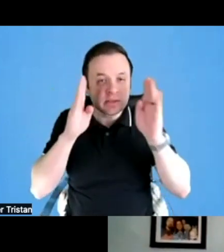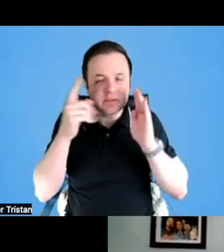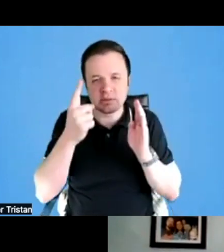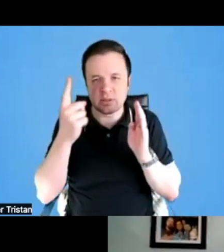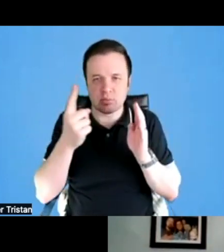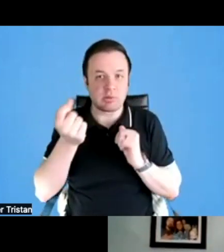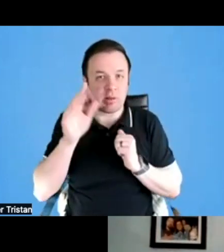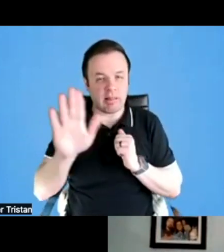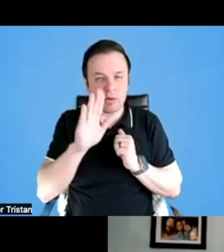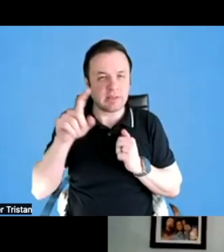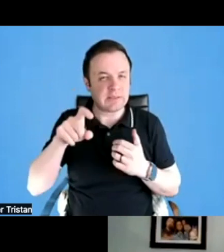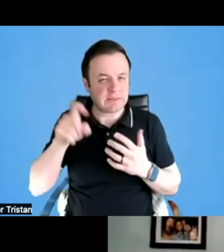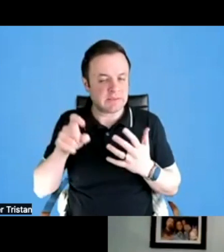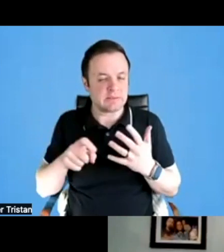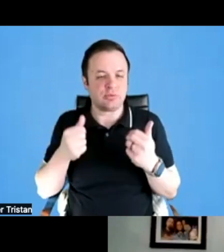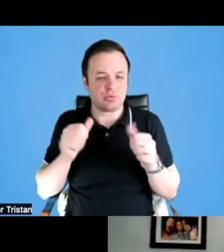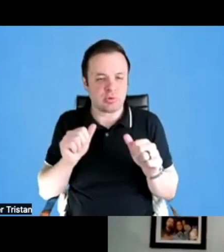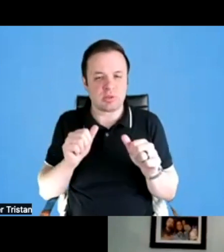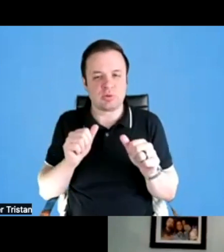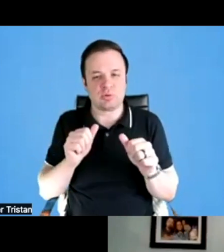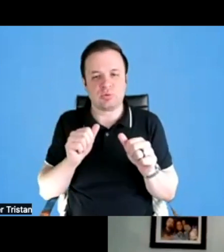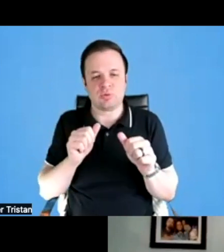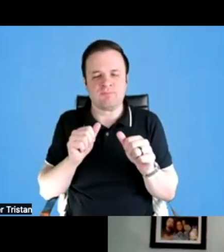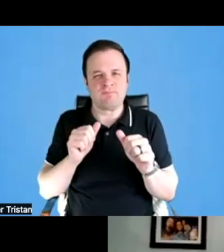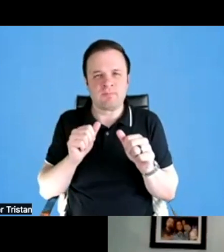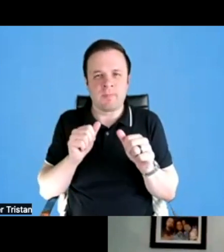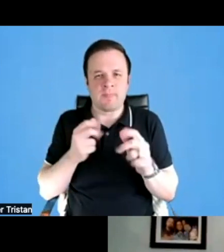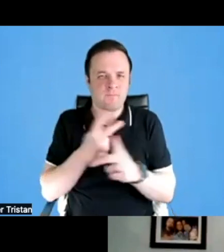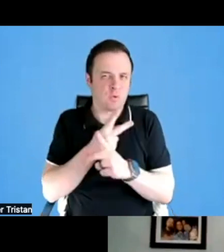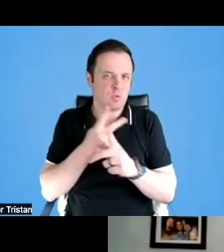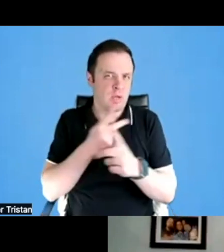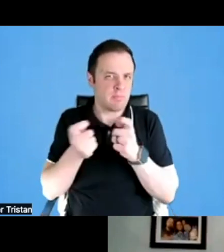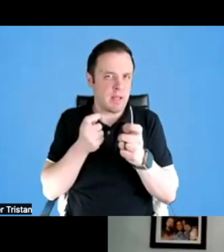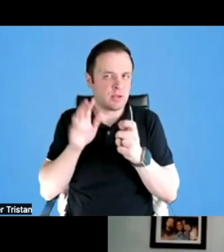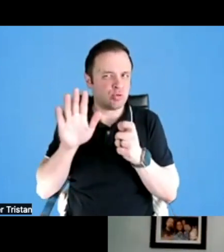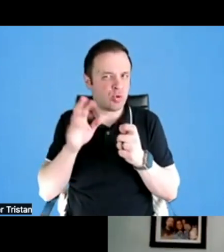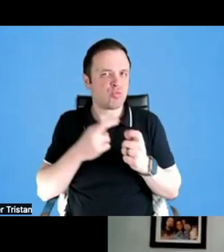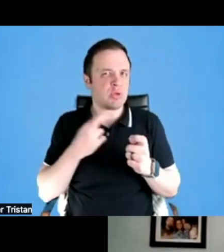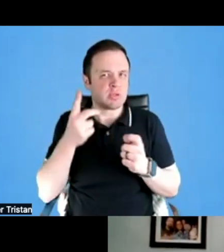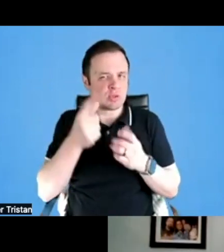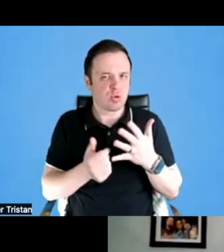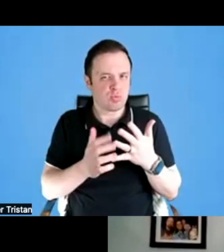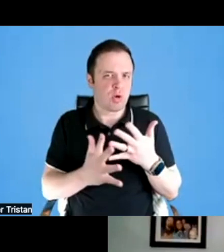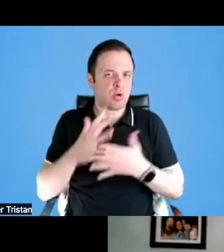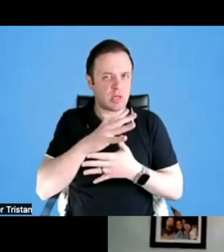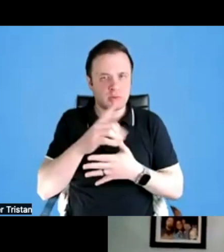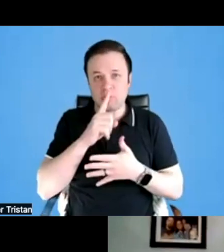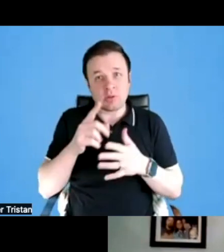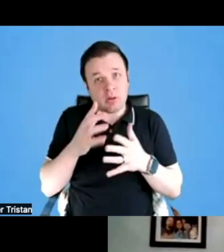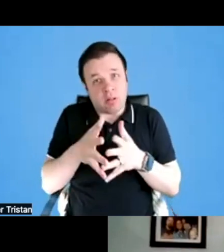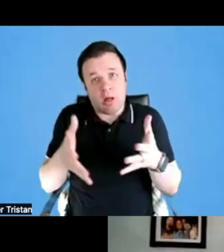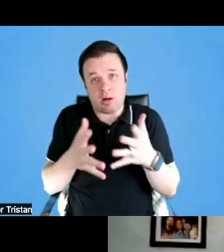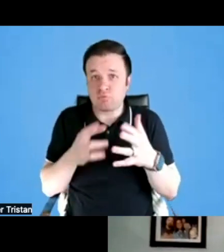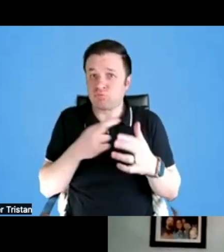understanding what they're needing, and really trying to gauge how do we manage the risk that you're prioritizing. Because there might be a lot of risk, but the person is